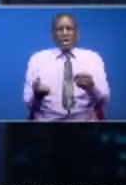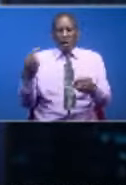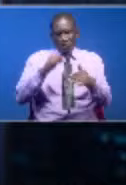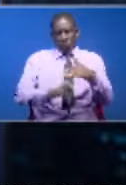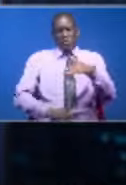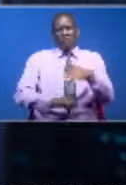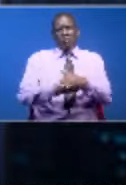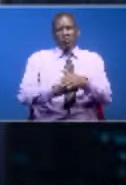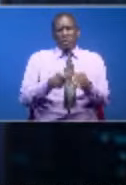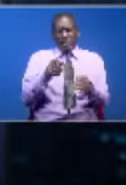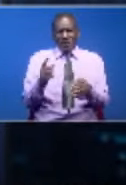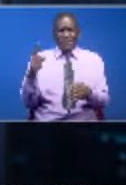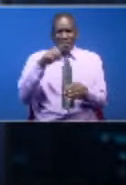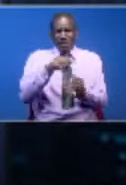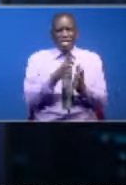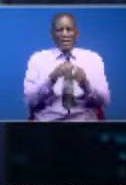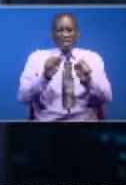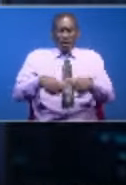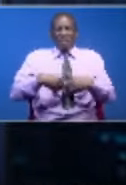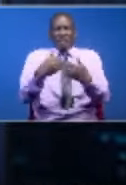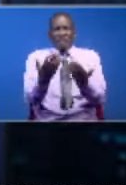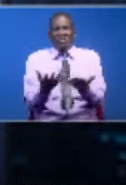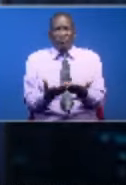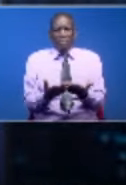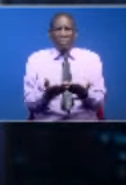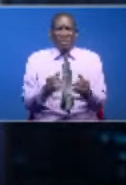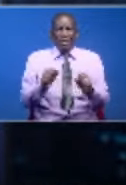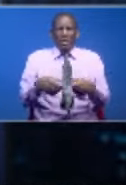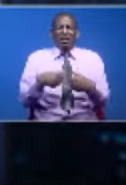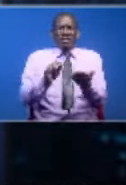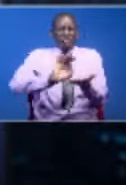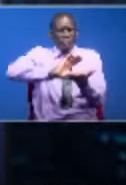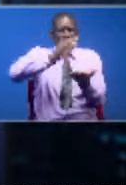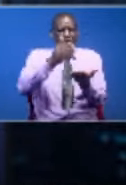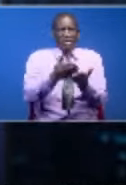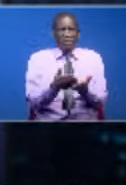this space and can provide concessional funding,